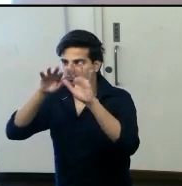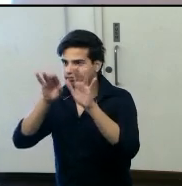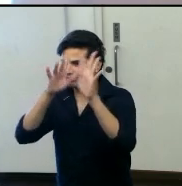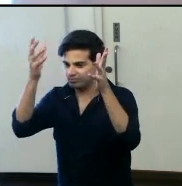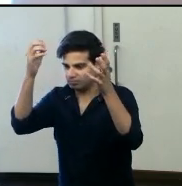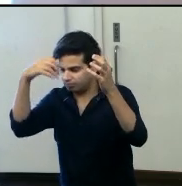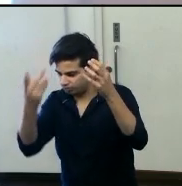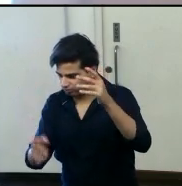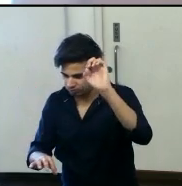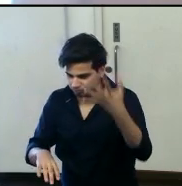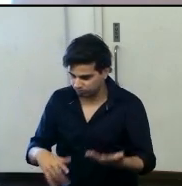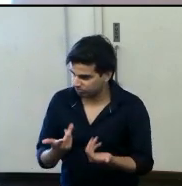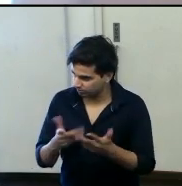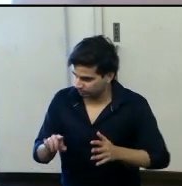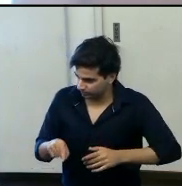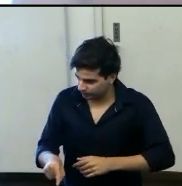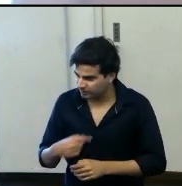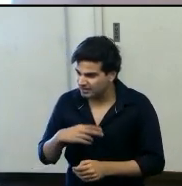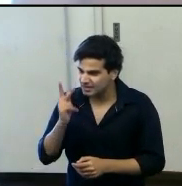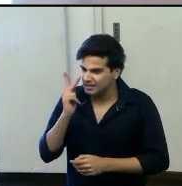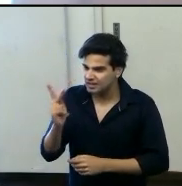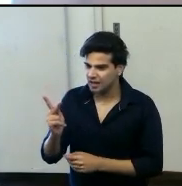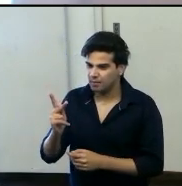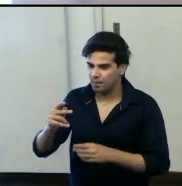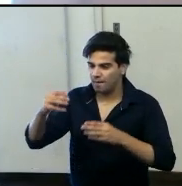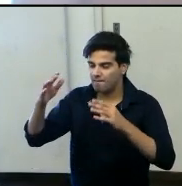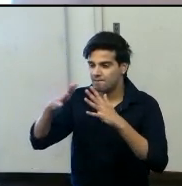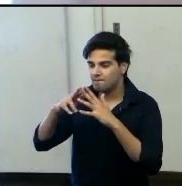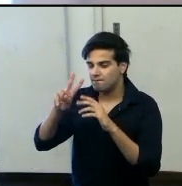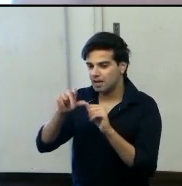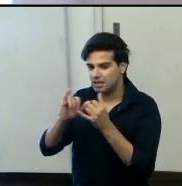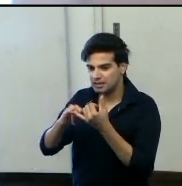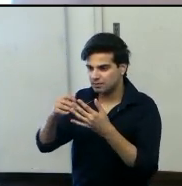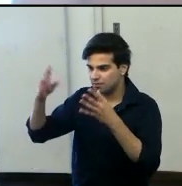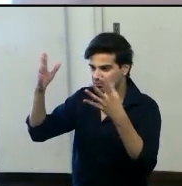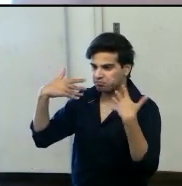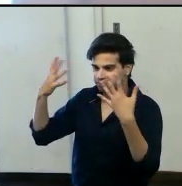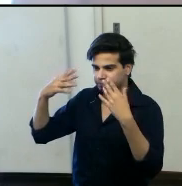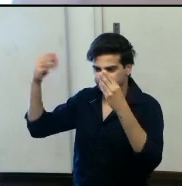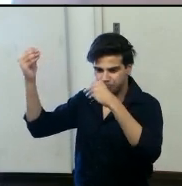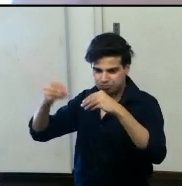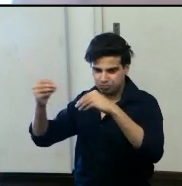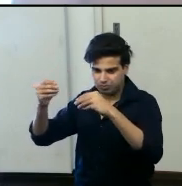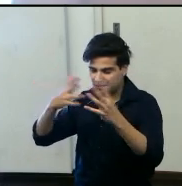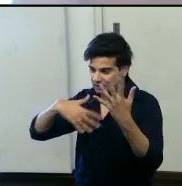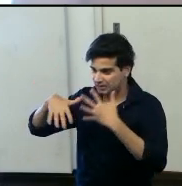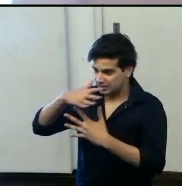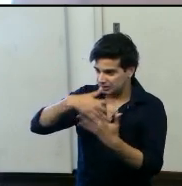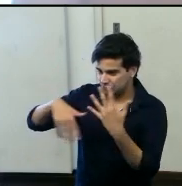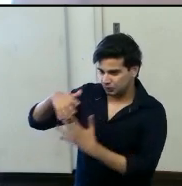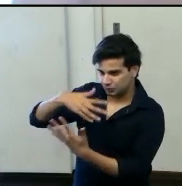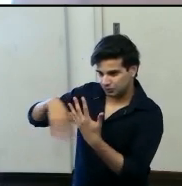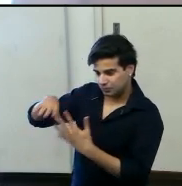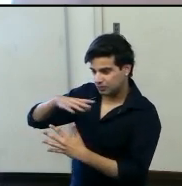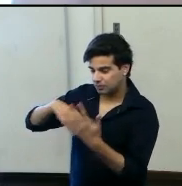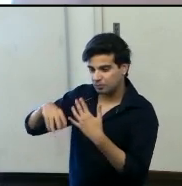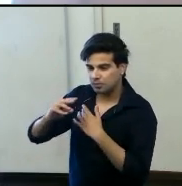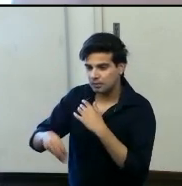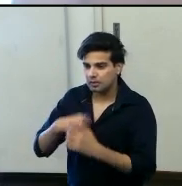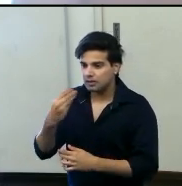It looked like Vasanta Ritu has been brought there and massacred or given